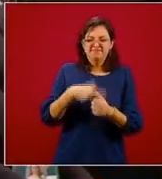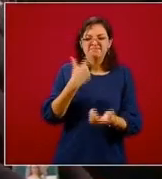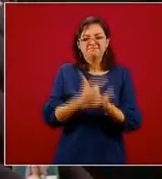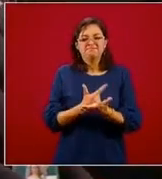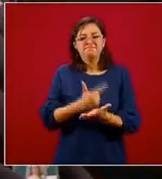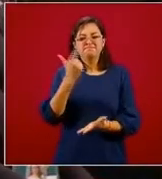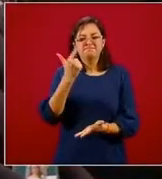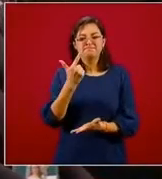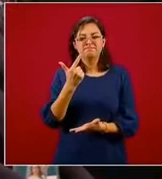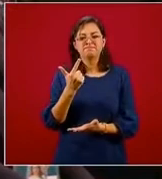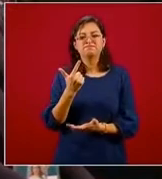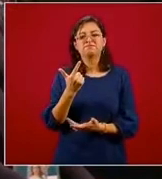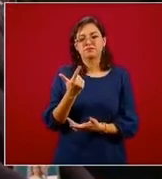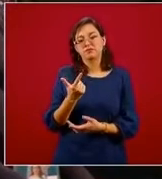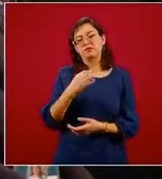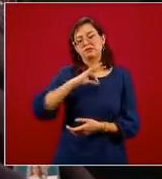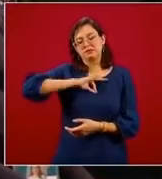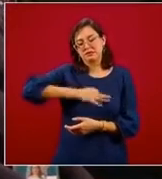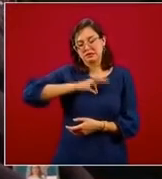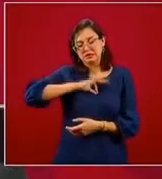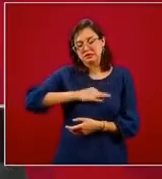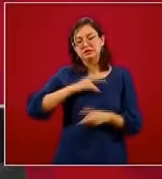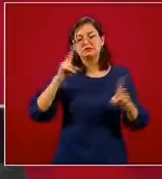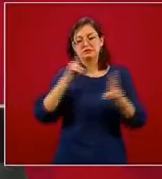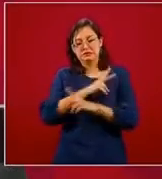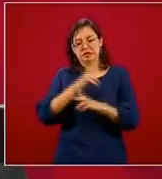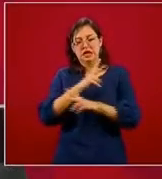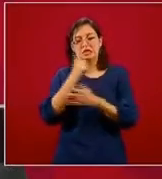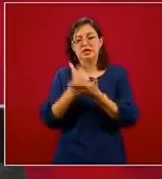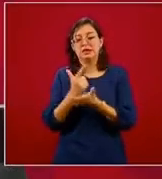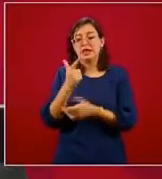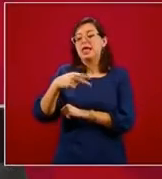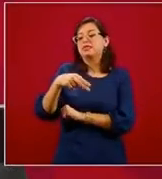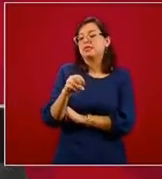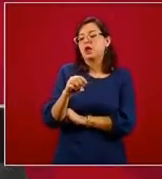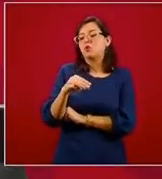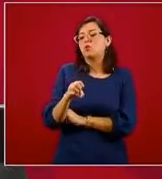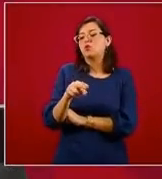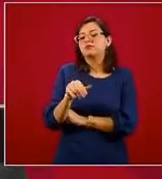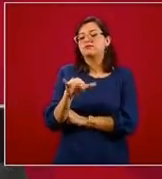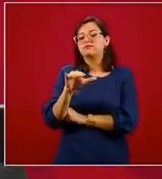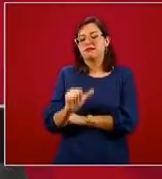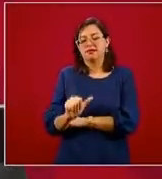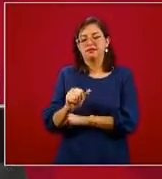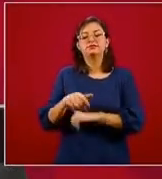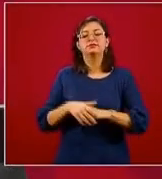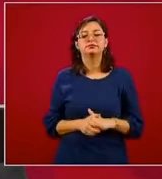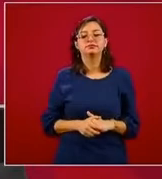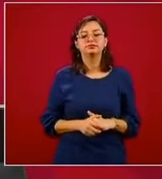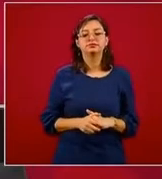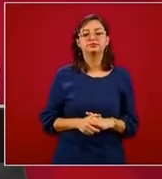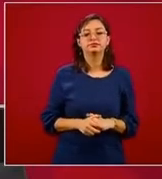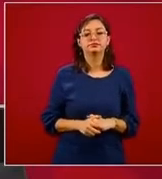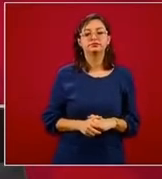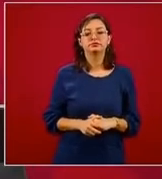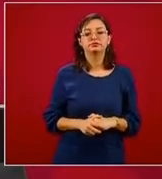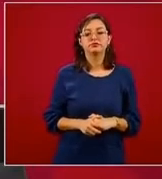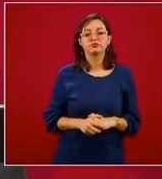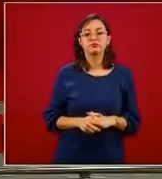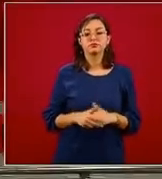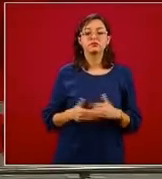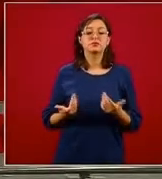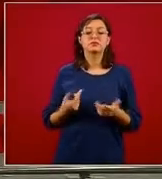codificar, syndrome that que es you infección were respiratoria aguda referring grave o to, neumonías no especificadas severe acute concretamente. respiratory Y infections or estos tenemos non-specified